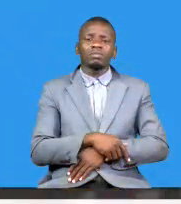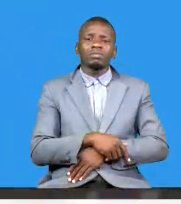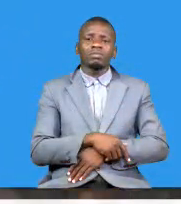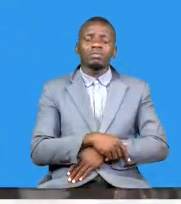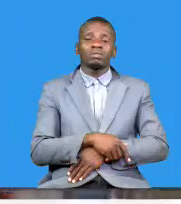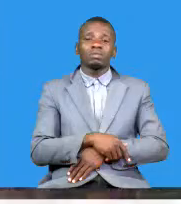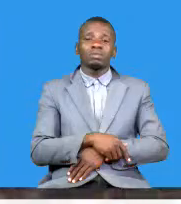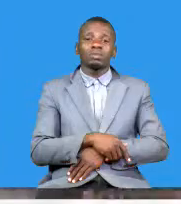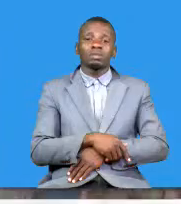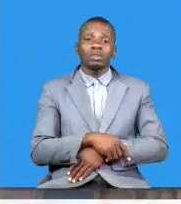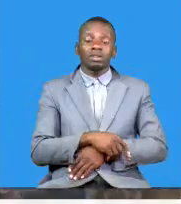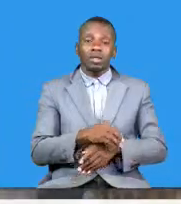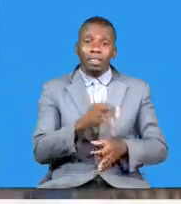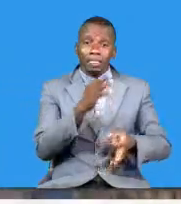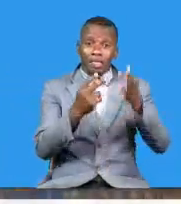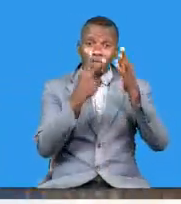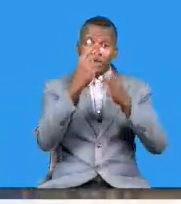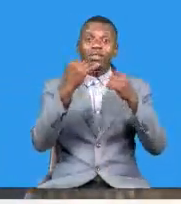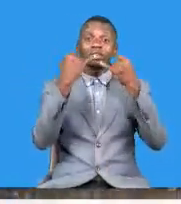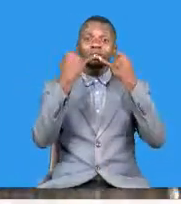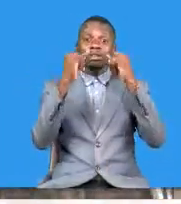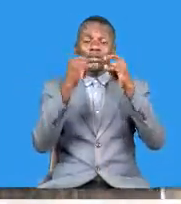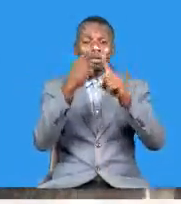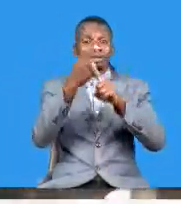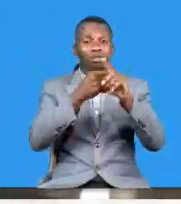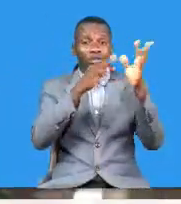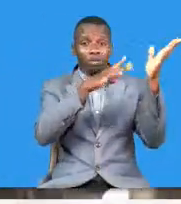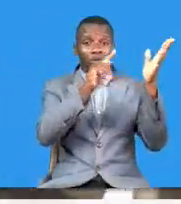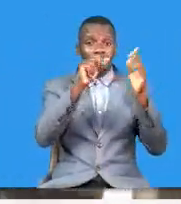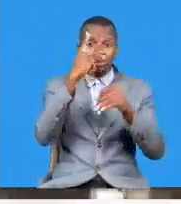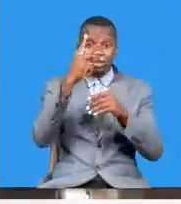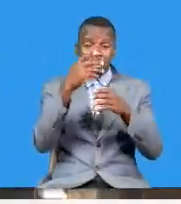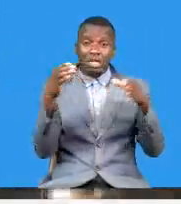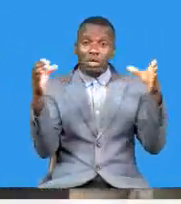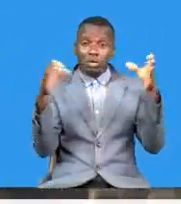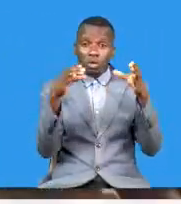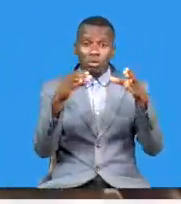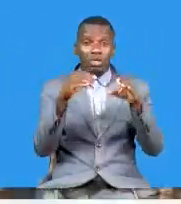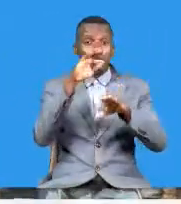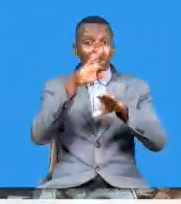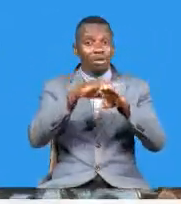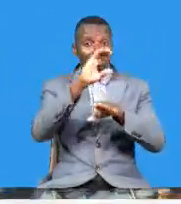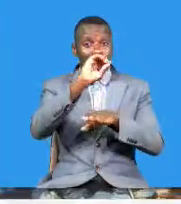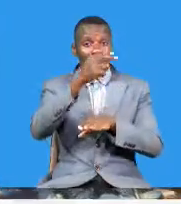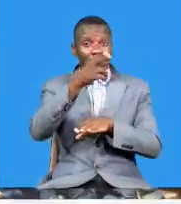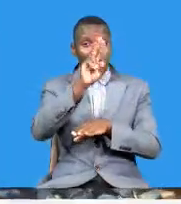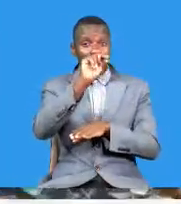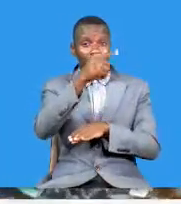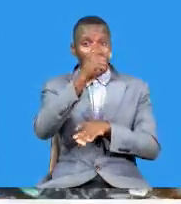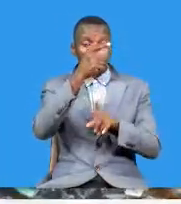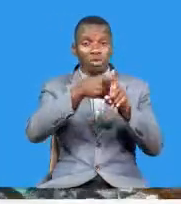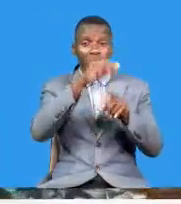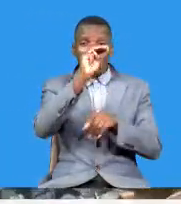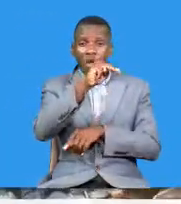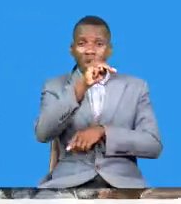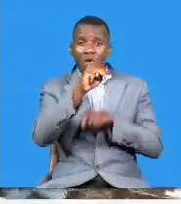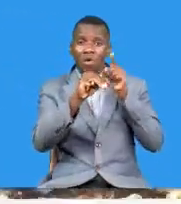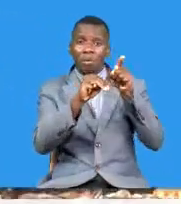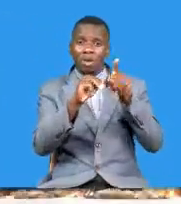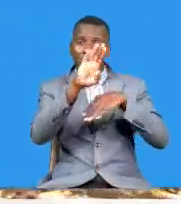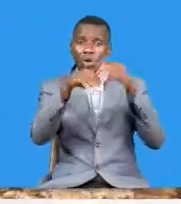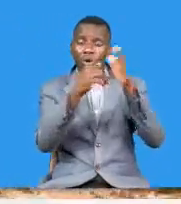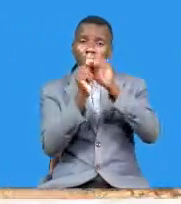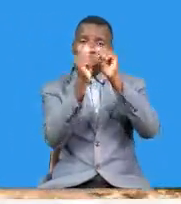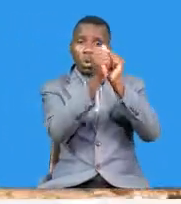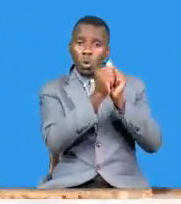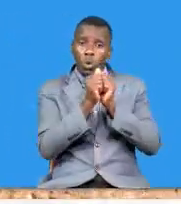According to information obtained by the Hope News crew, the community at Lusaka's Chunga dump site in Matera constituency came together and